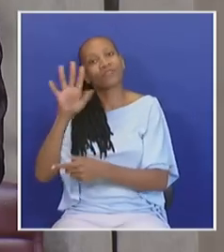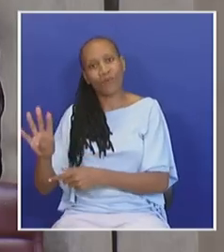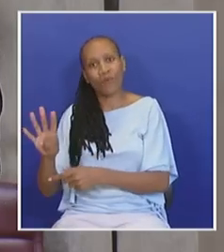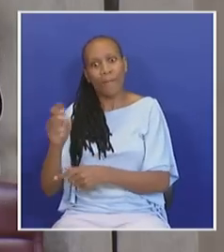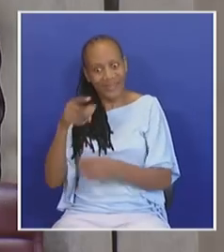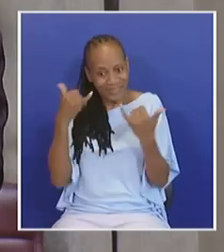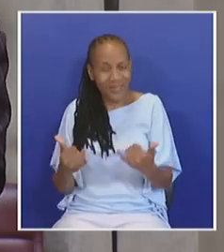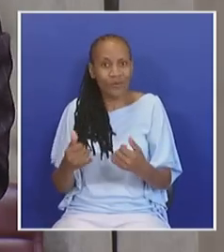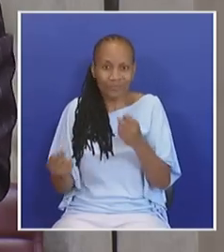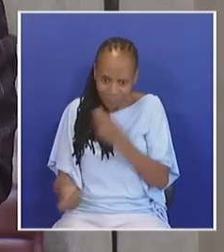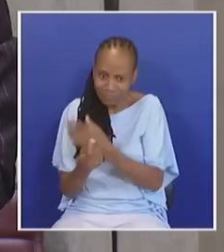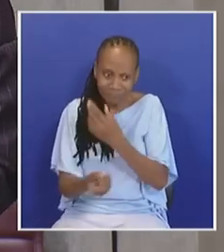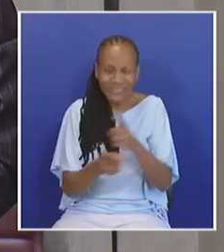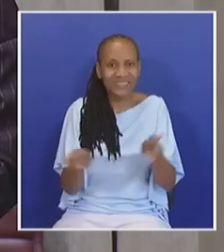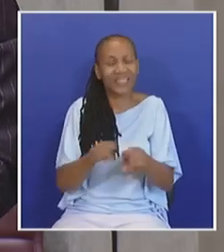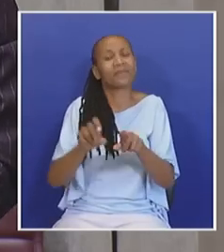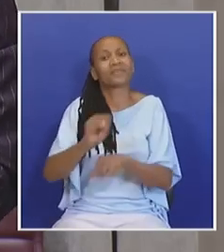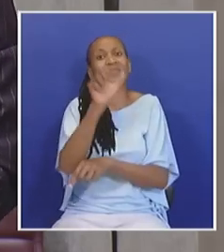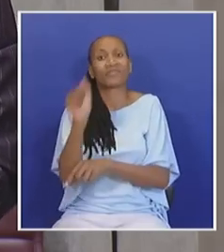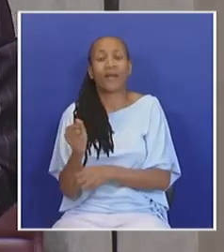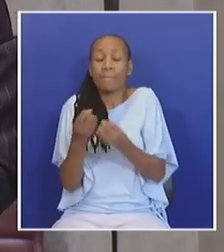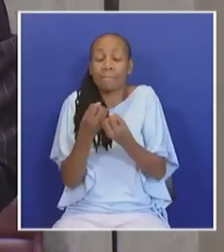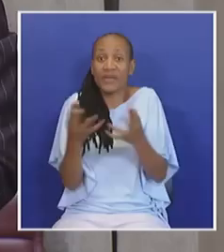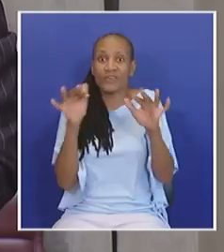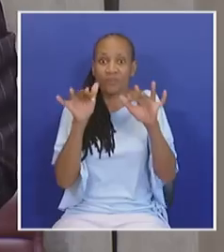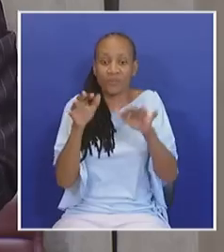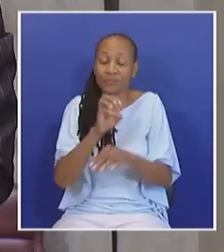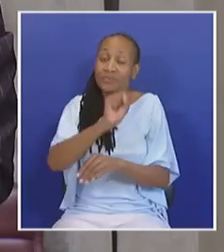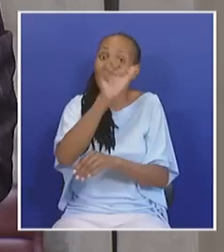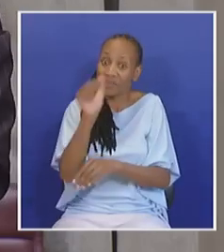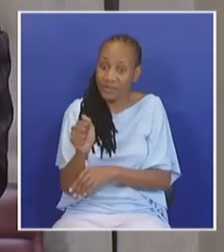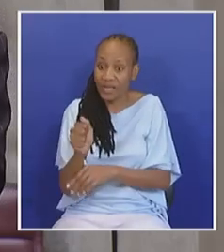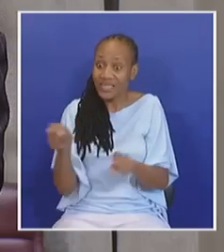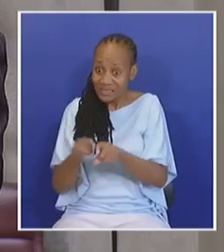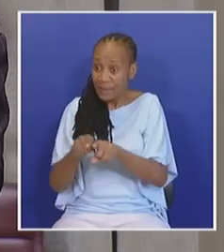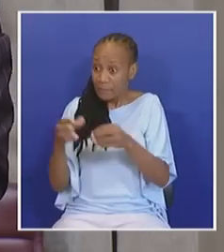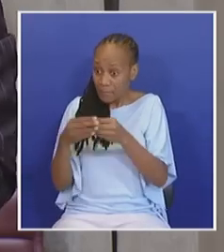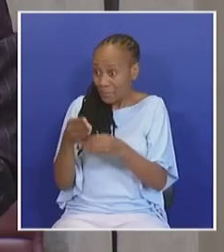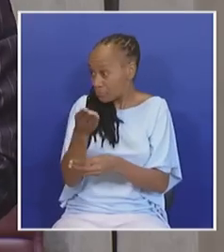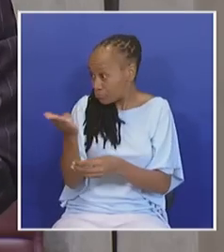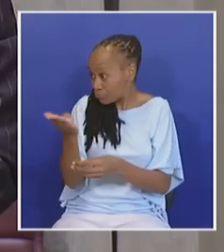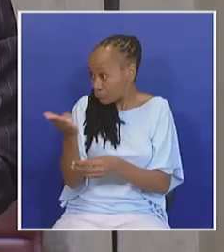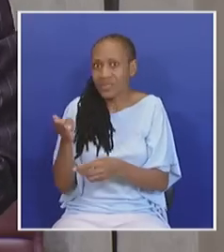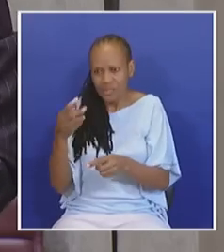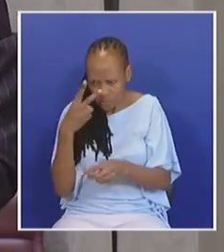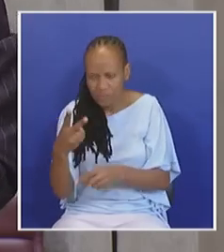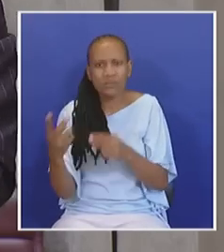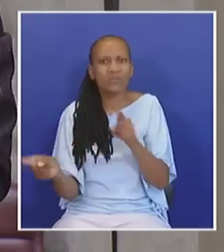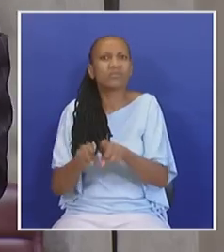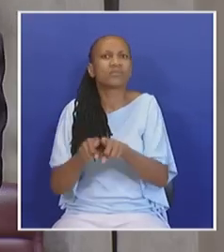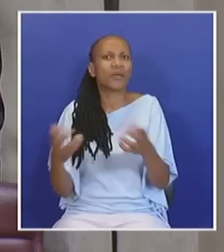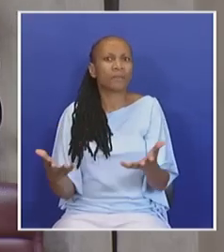country, and there are many South Africans, many of whom sit in these very chambers as honorable members, who are both overtly